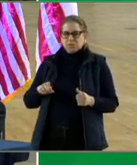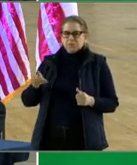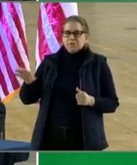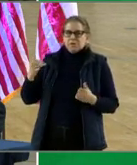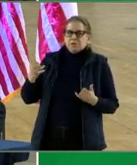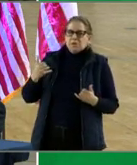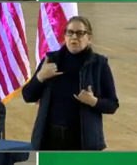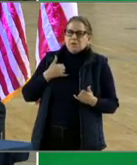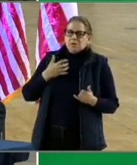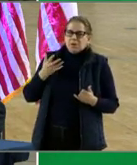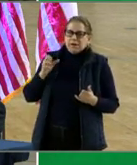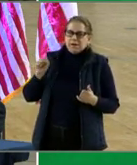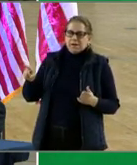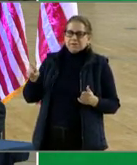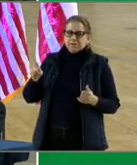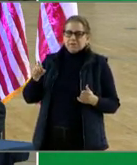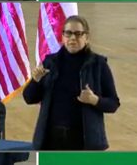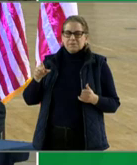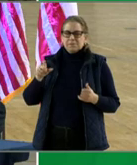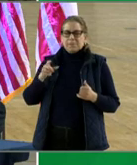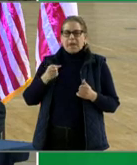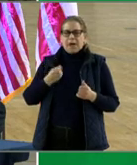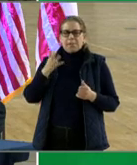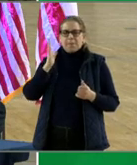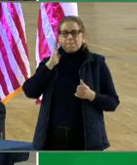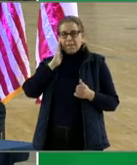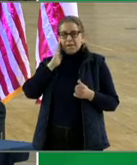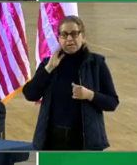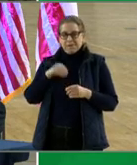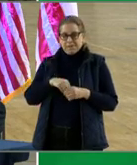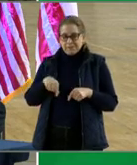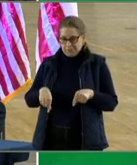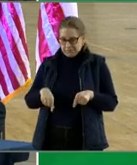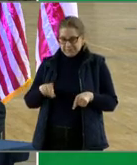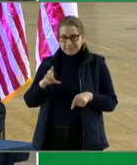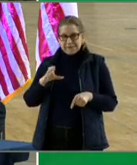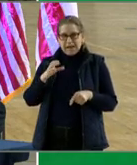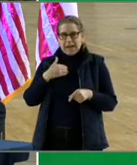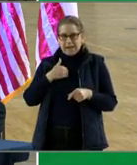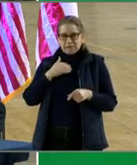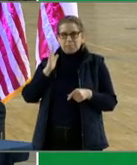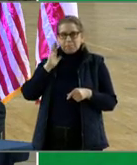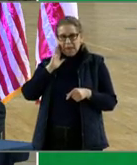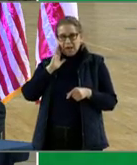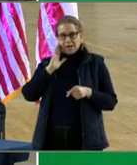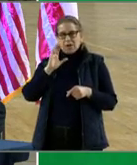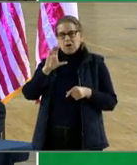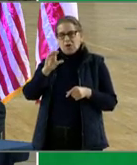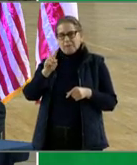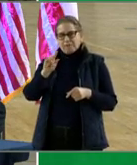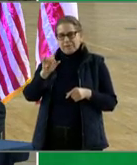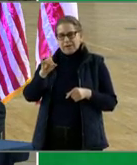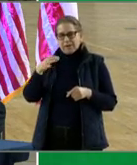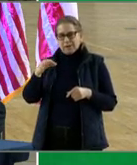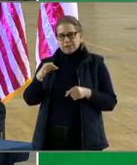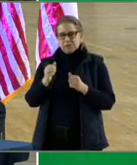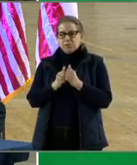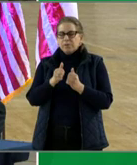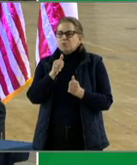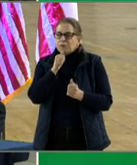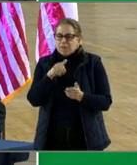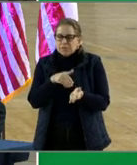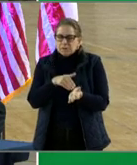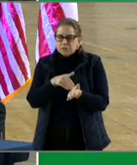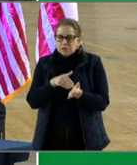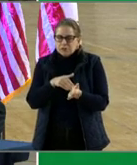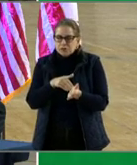for COVID-19 patients? And are we coordinating with private physicians to make space